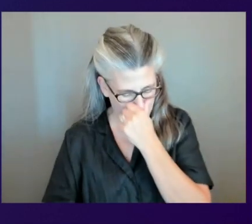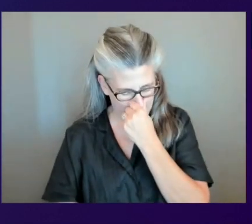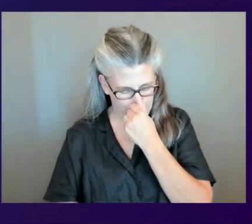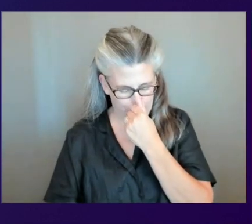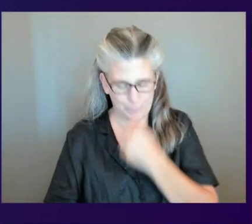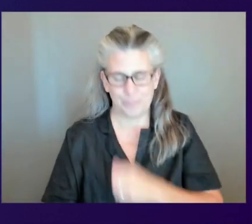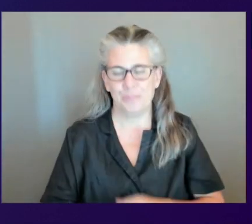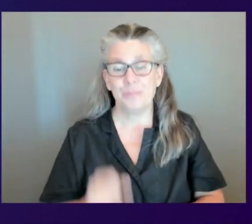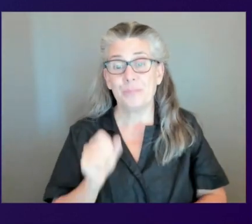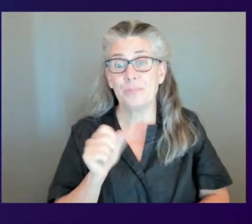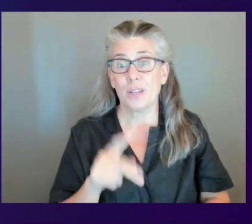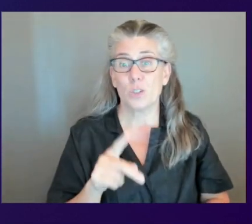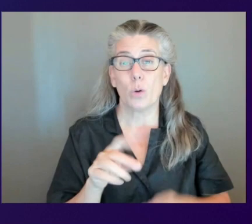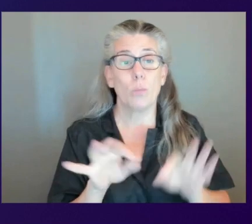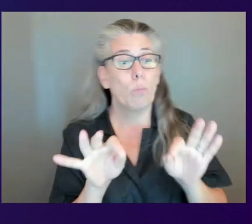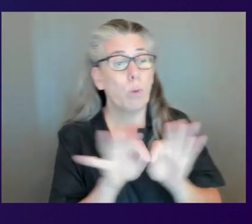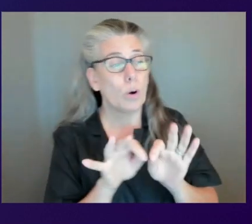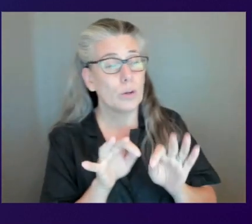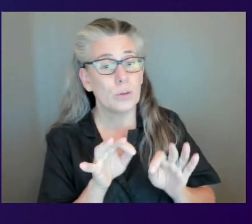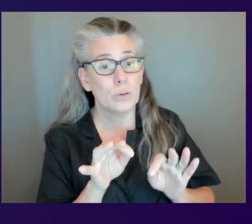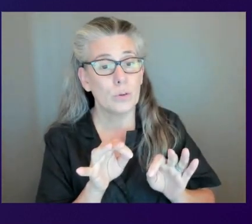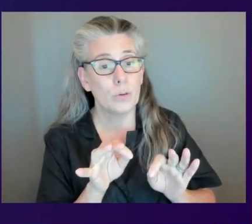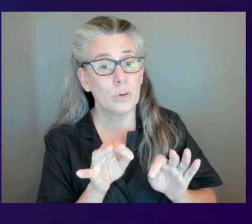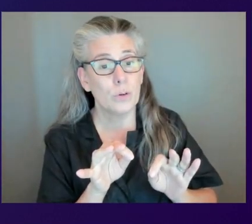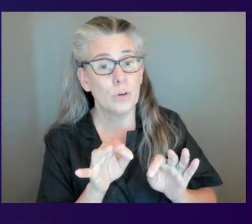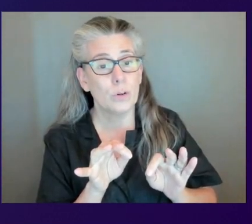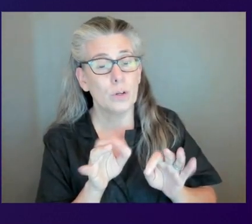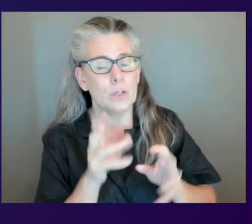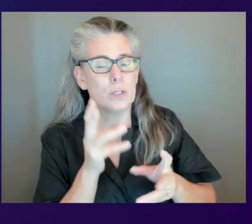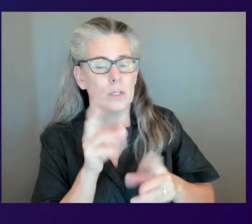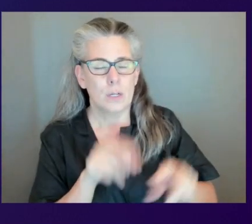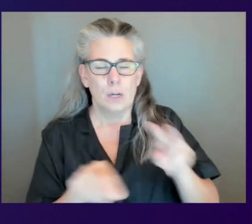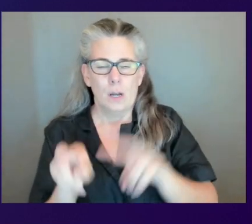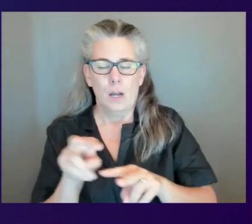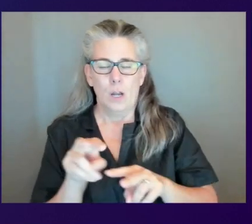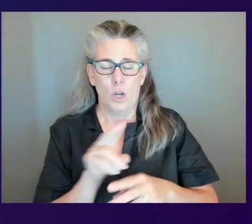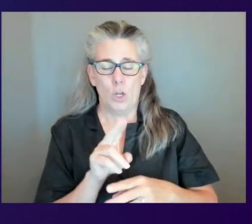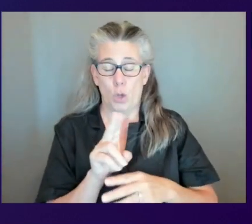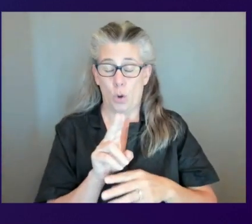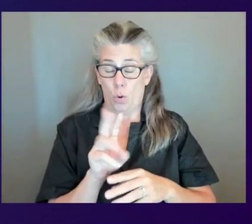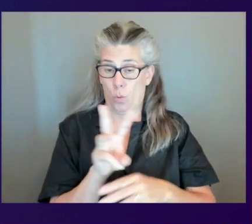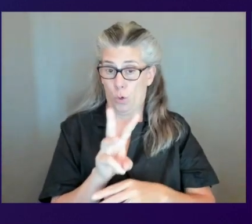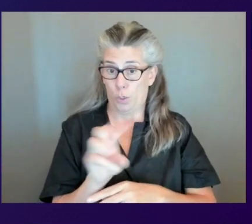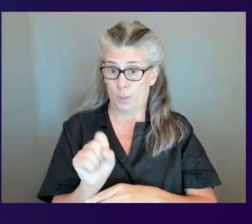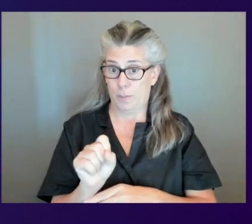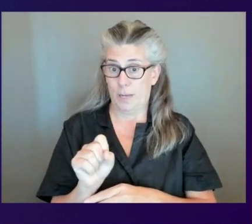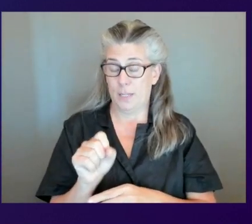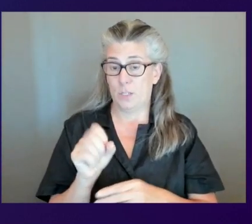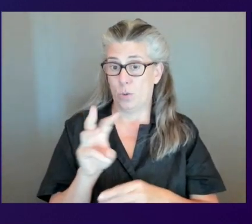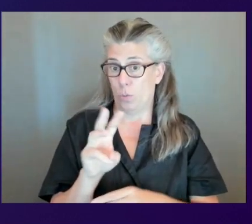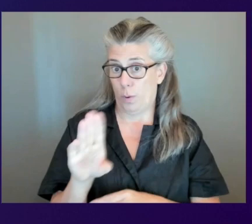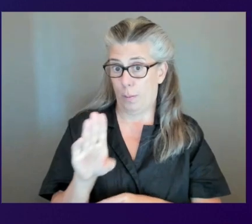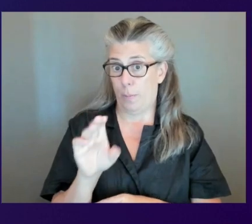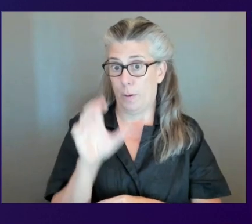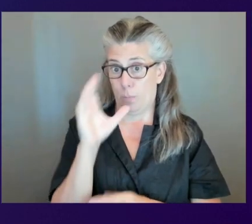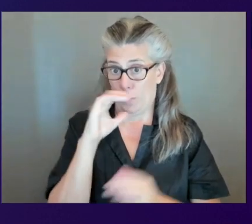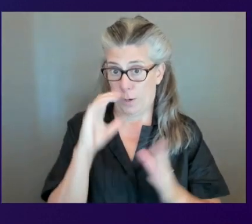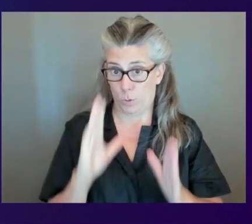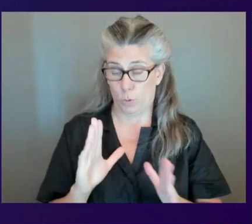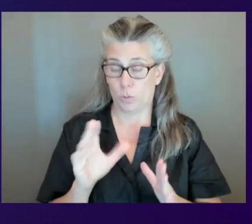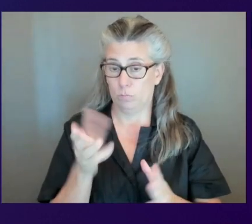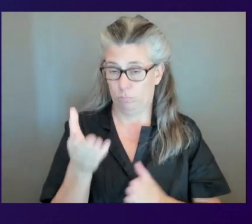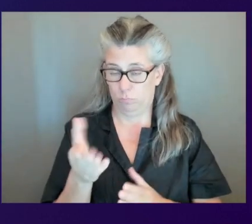sure the viewers realize that this is a Workspaces web browser. It's turtles all the It way happens to be looking